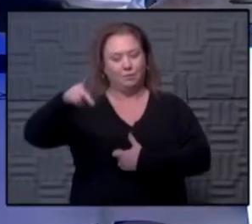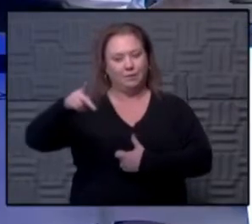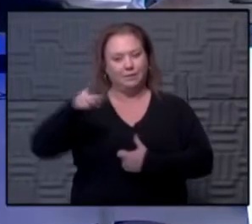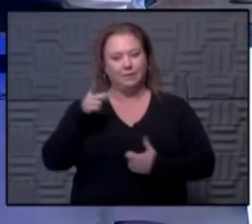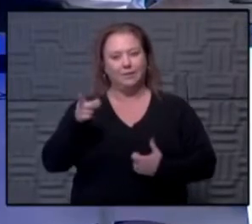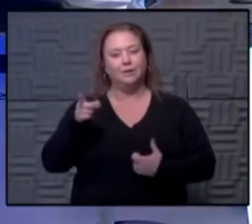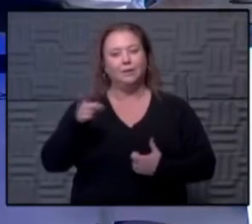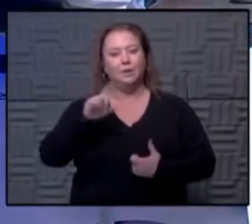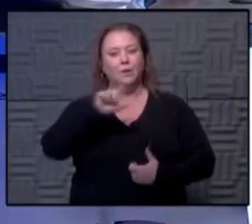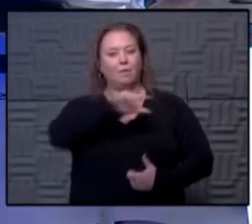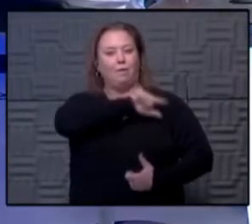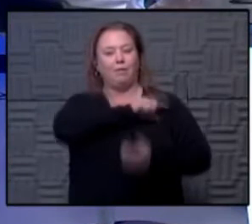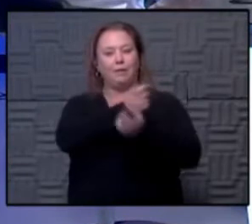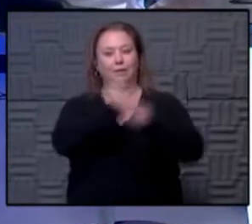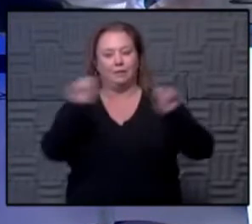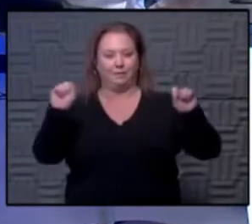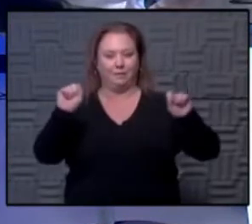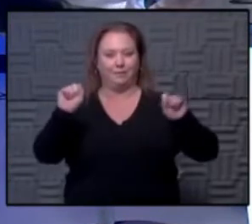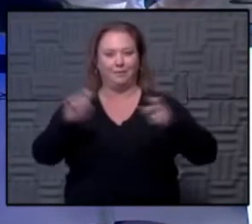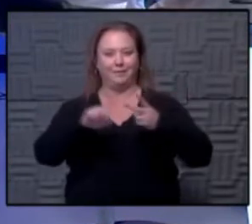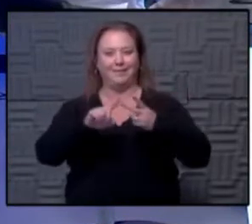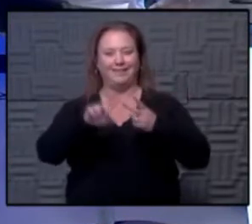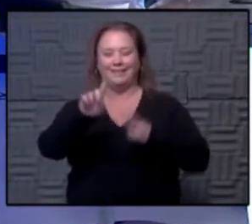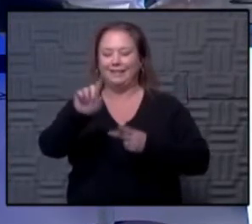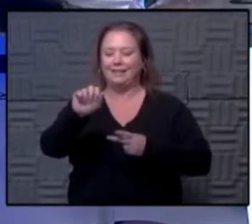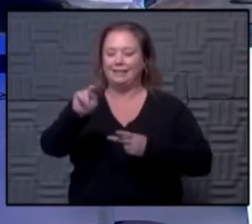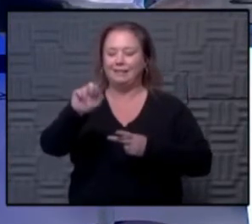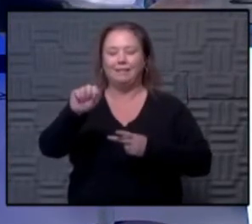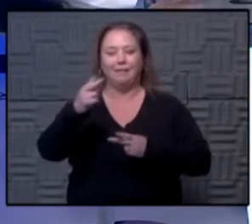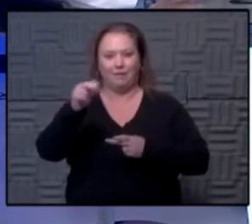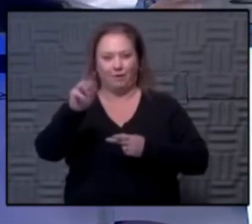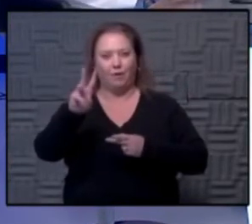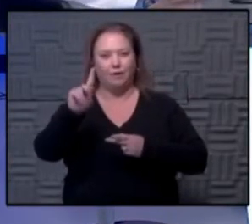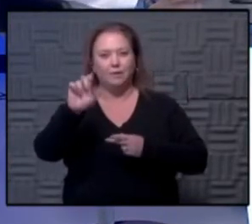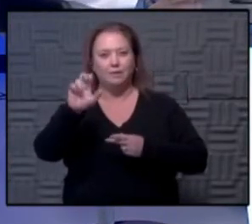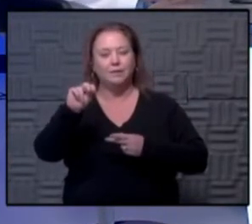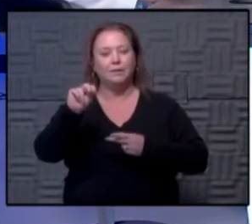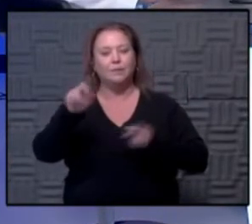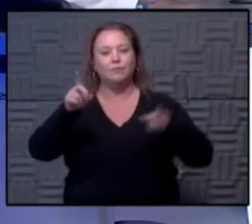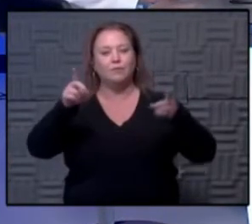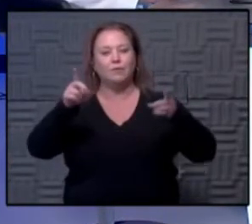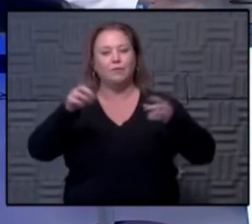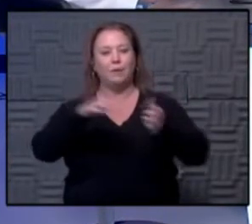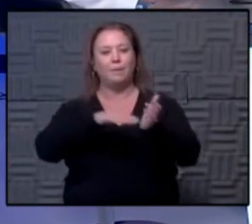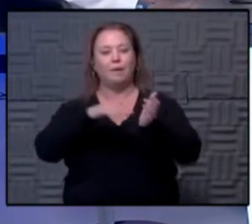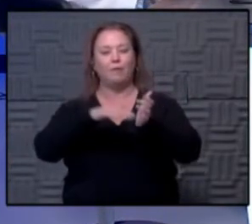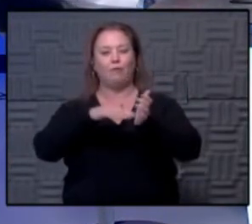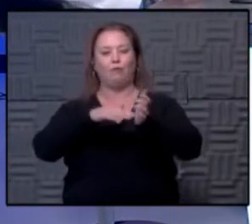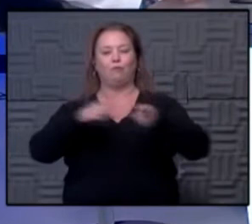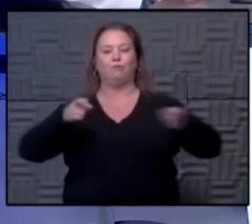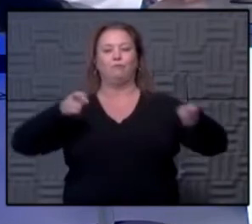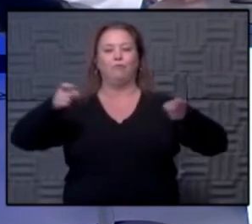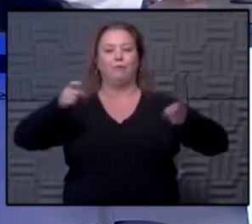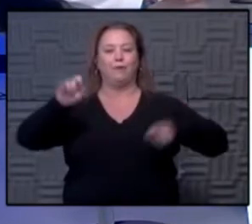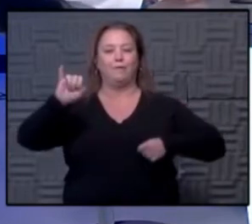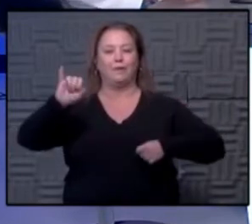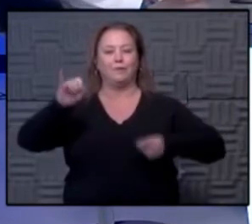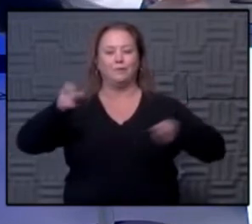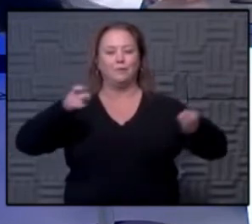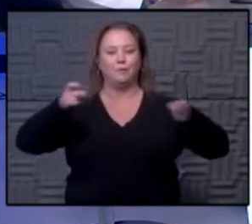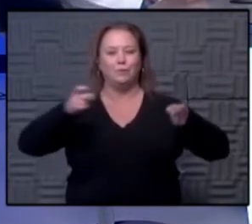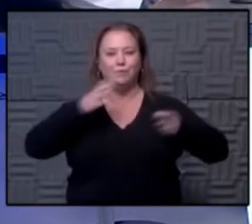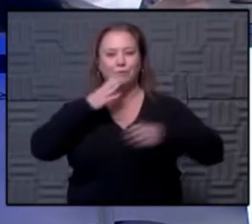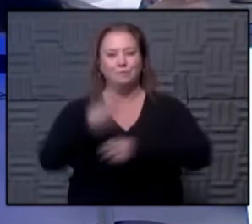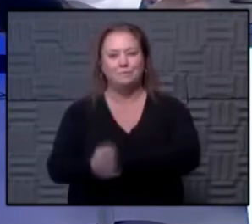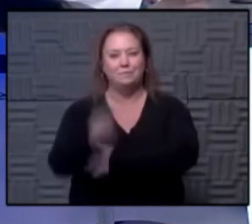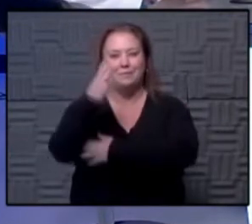of Quality and Safety, and of course, Dr. Dana Hawkinson, Medical Director of Infection Prevention and Control. Good morning, gentlemen.